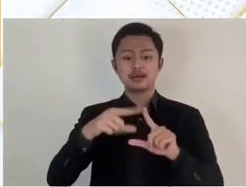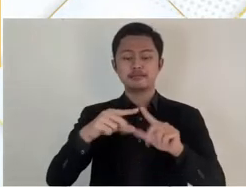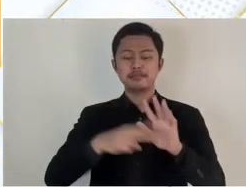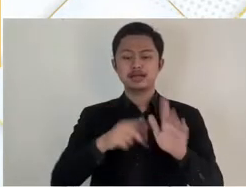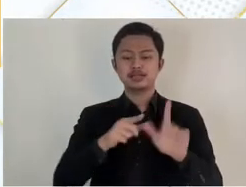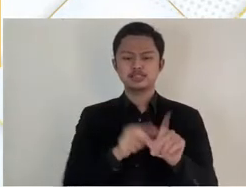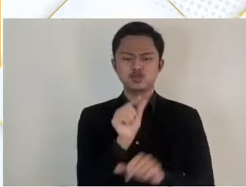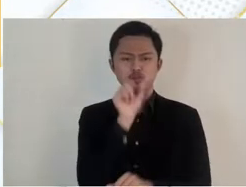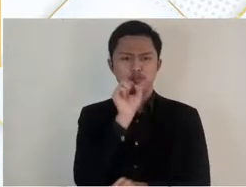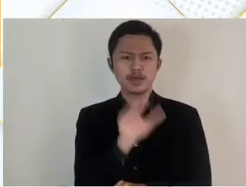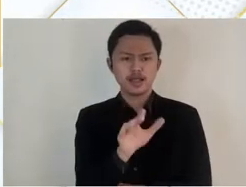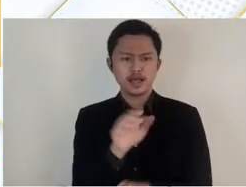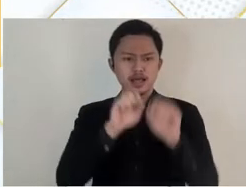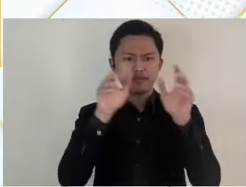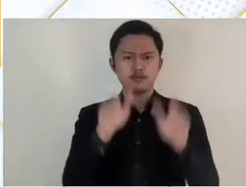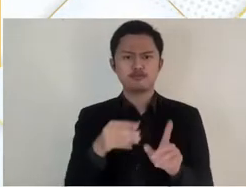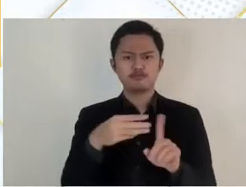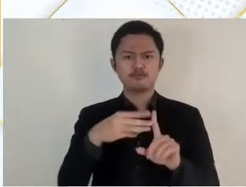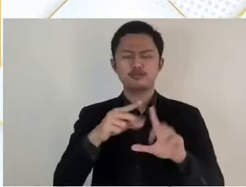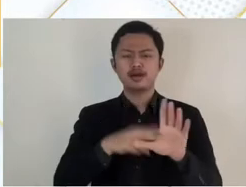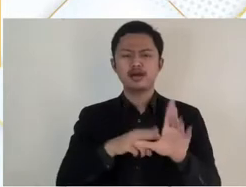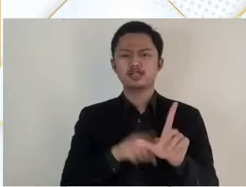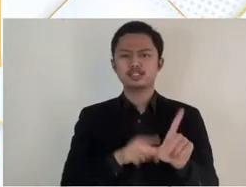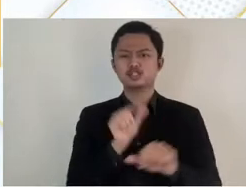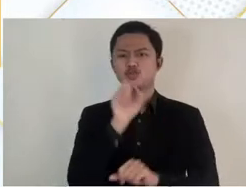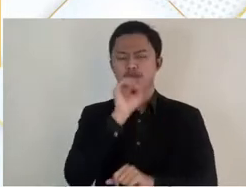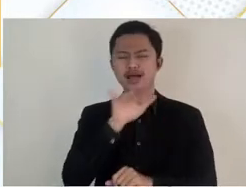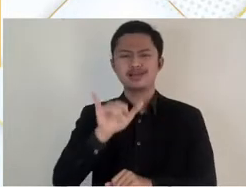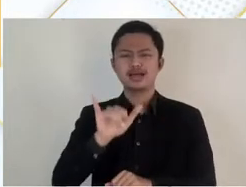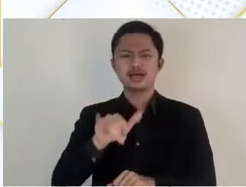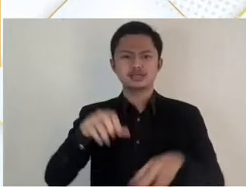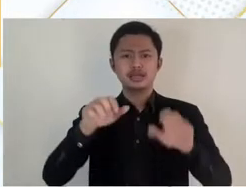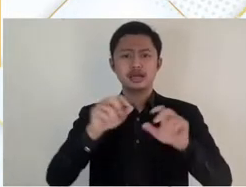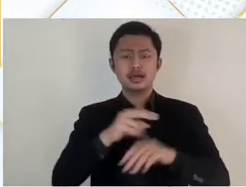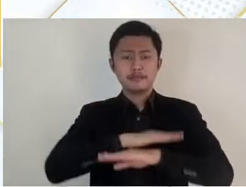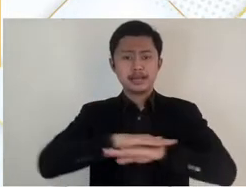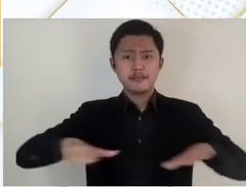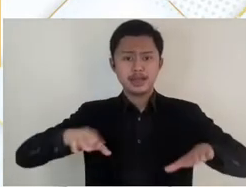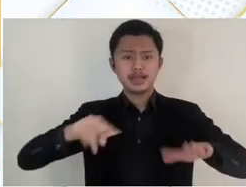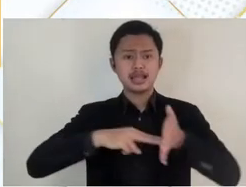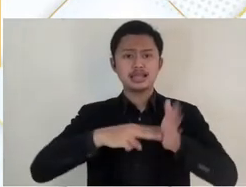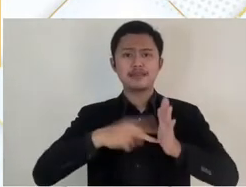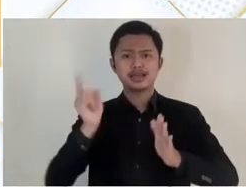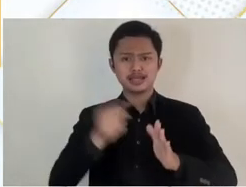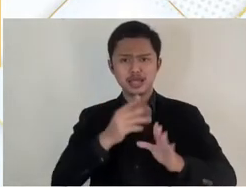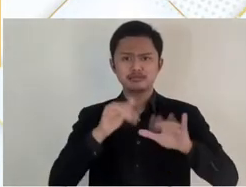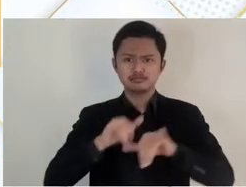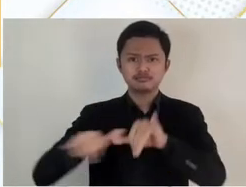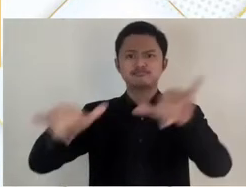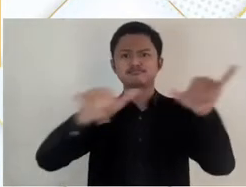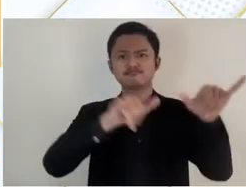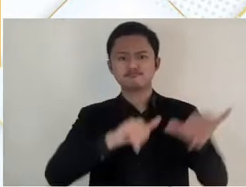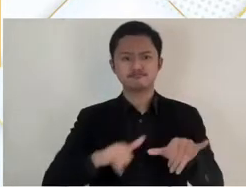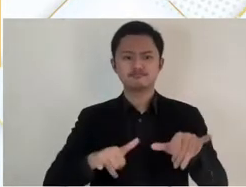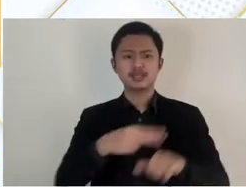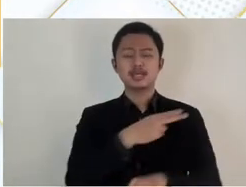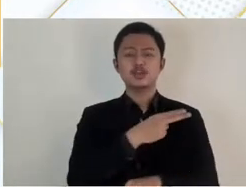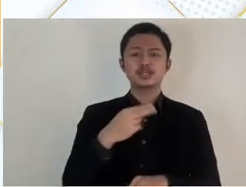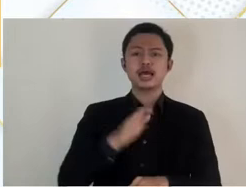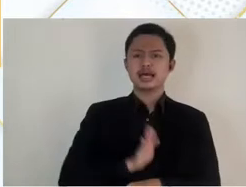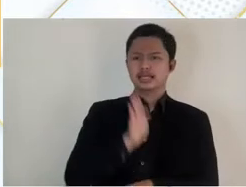AOIP includes the Indian Ocean as well. So I think that would definitely be something we could look at, particularly since Indonesia has sent